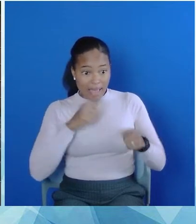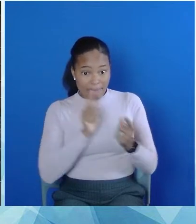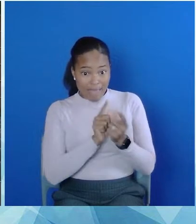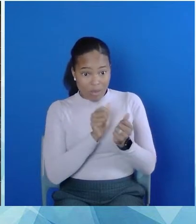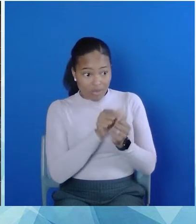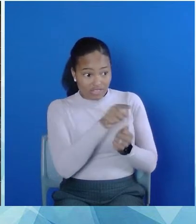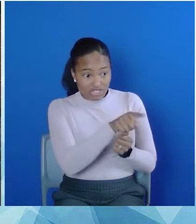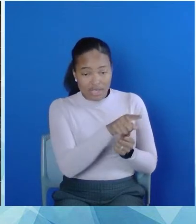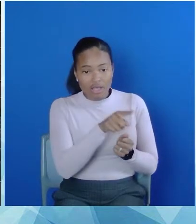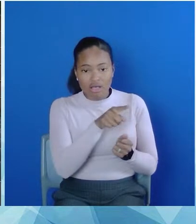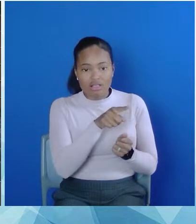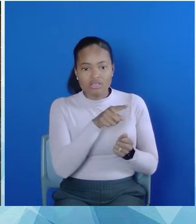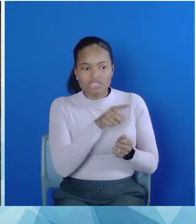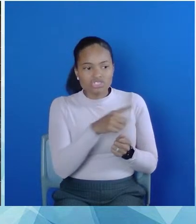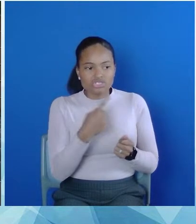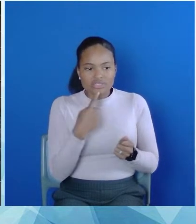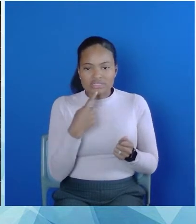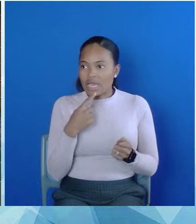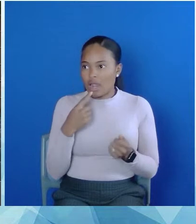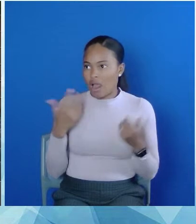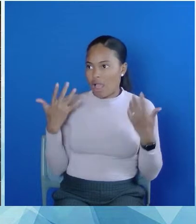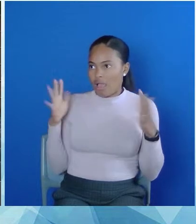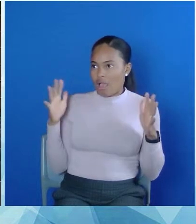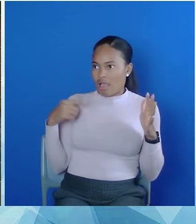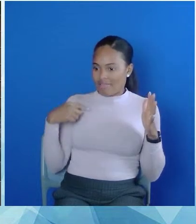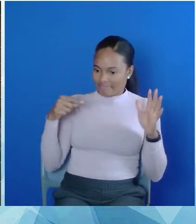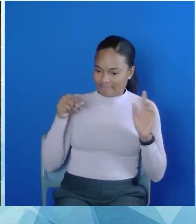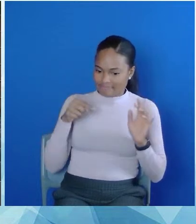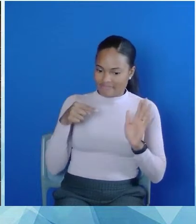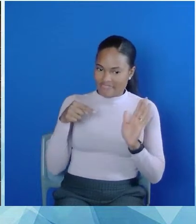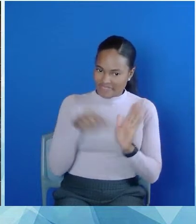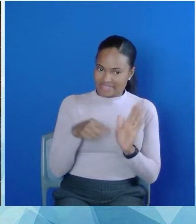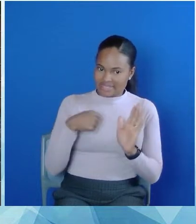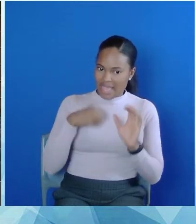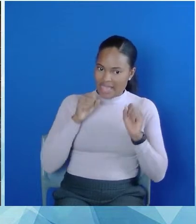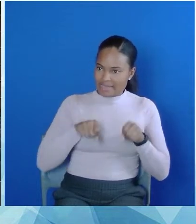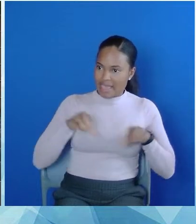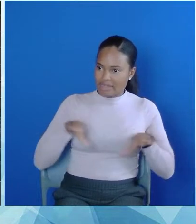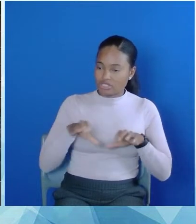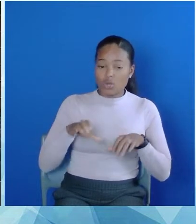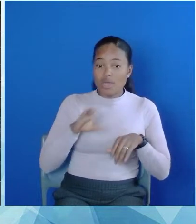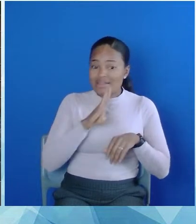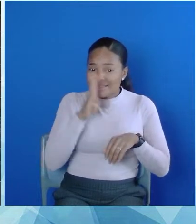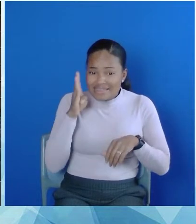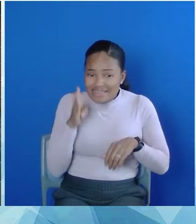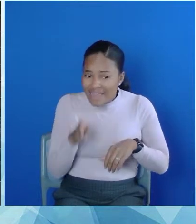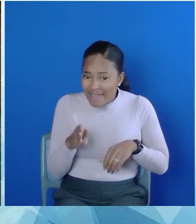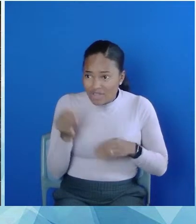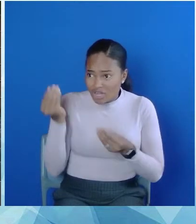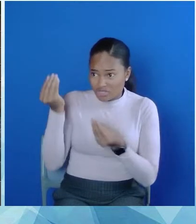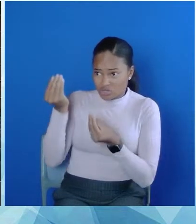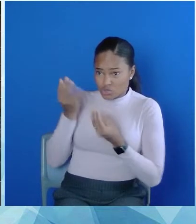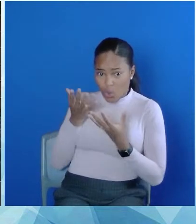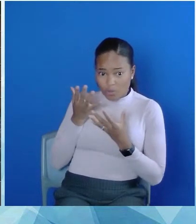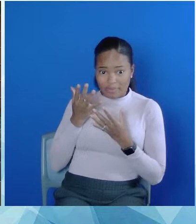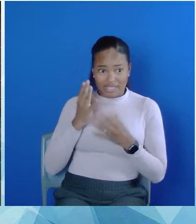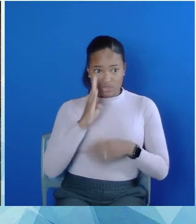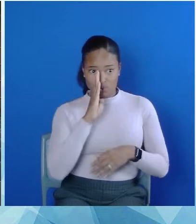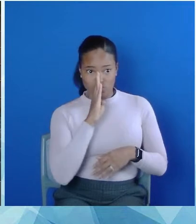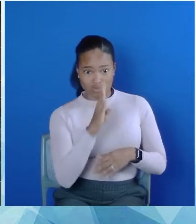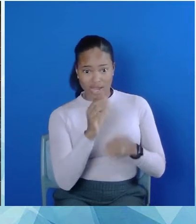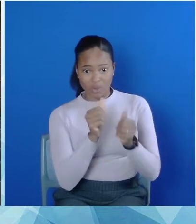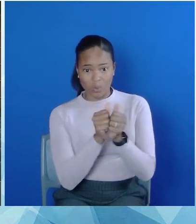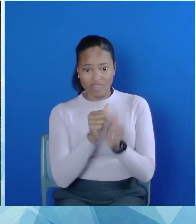do. It goes above and beyond me. Never once were we told to speak with George Martin. So I think that it's very sad